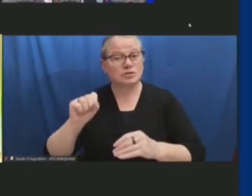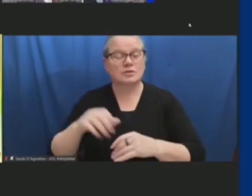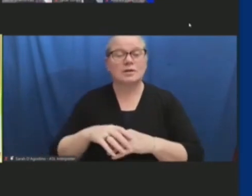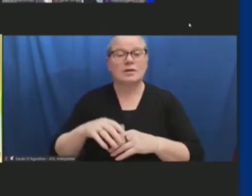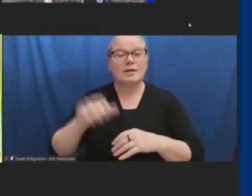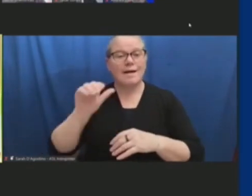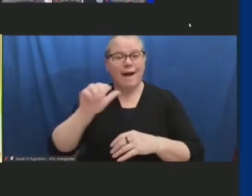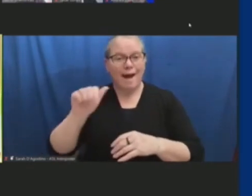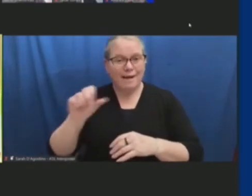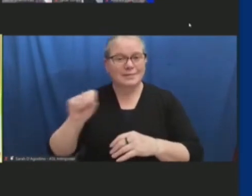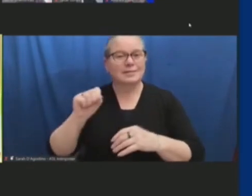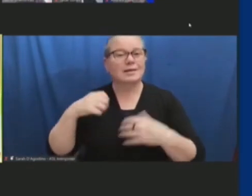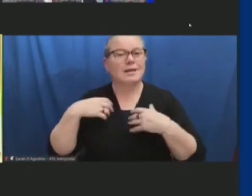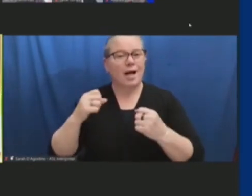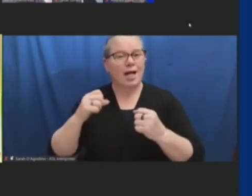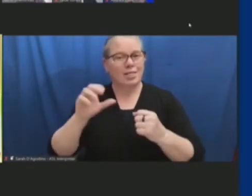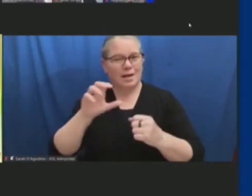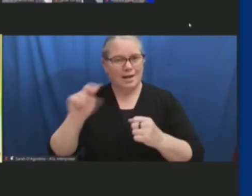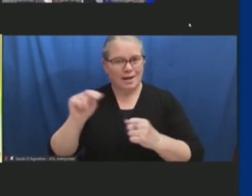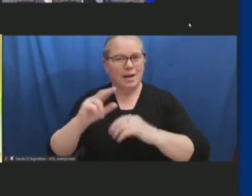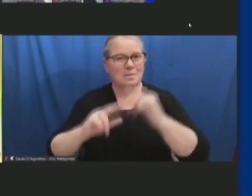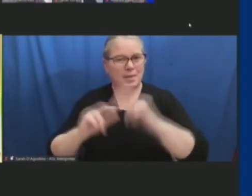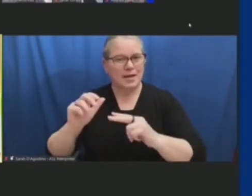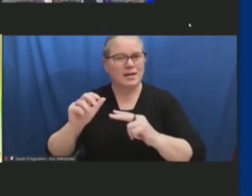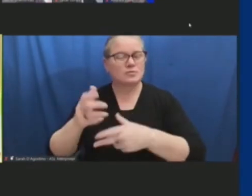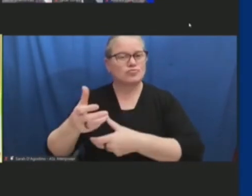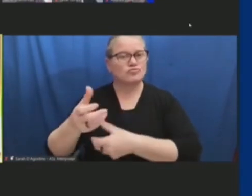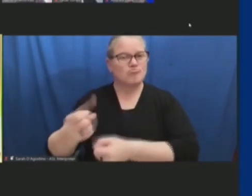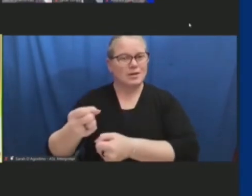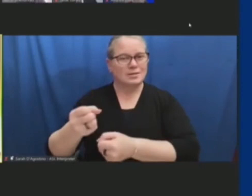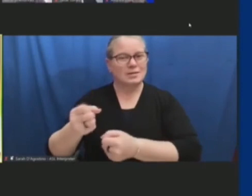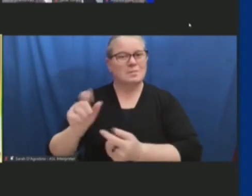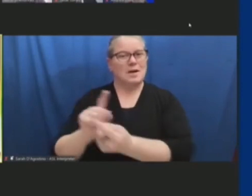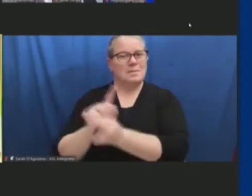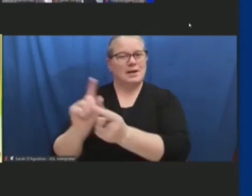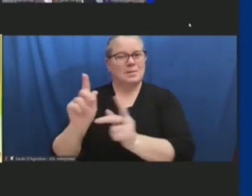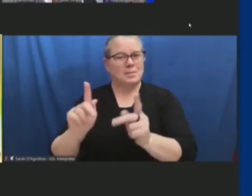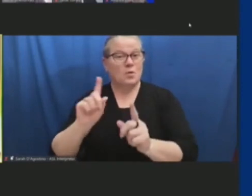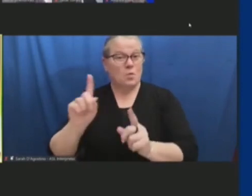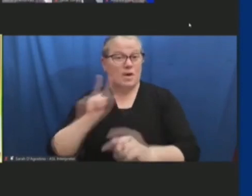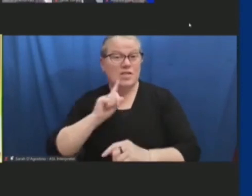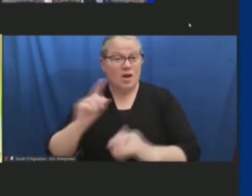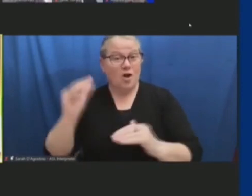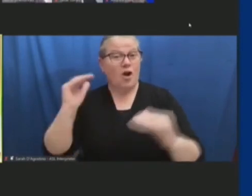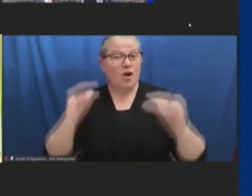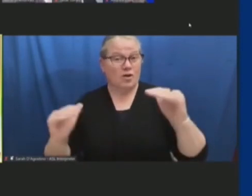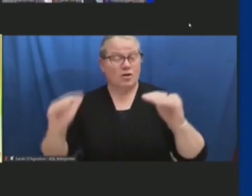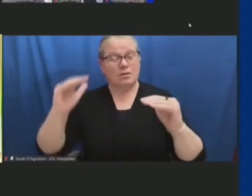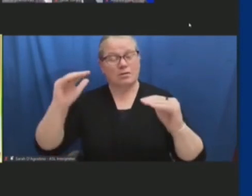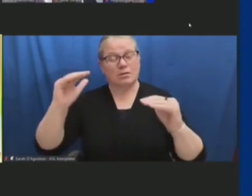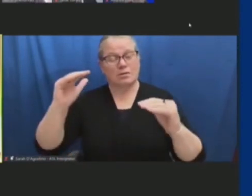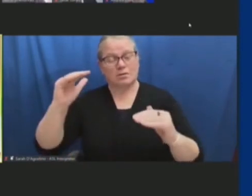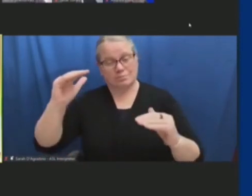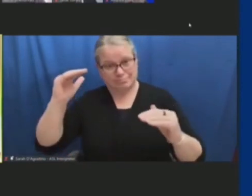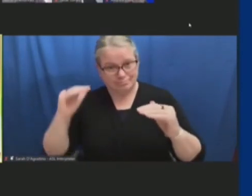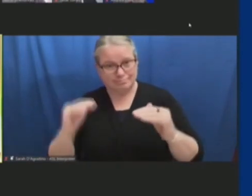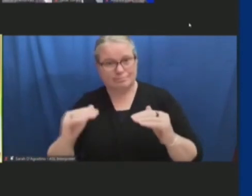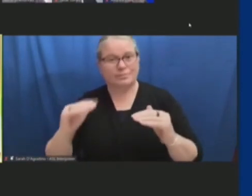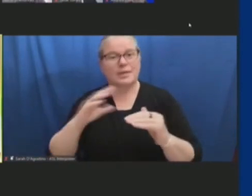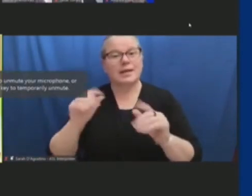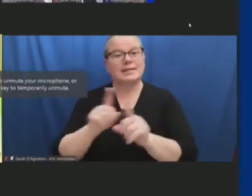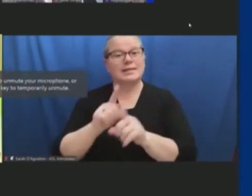members of the community where they are, and at the same time create economic benefit in those areas. We are currently